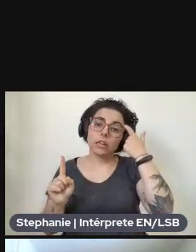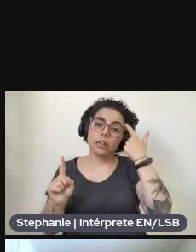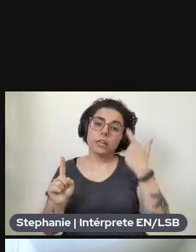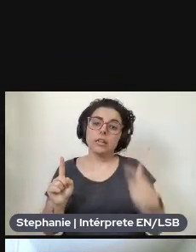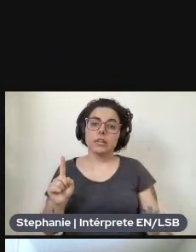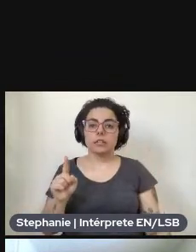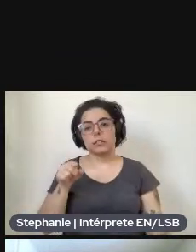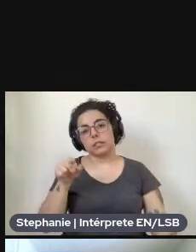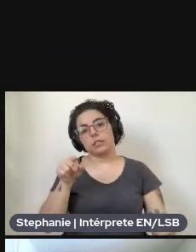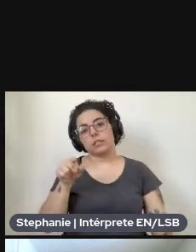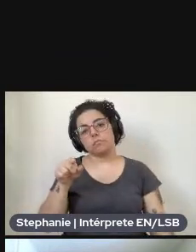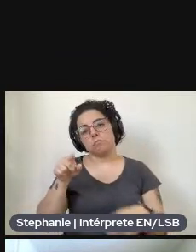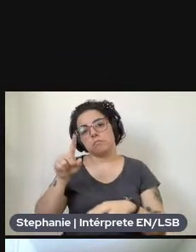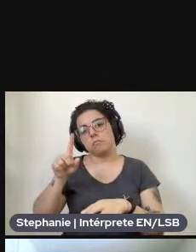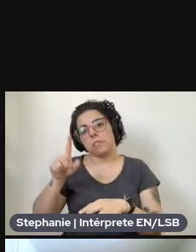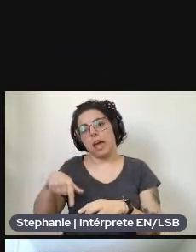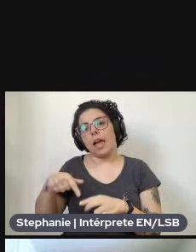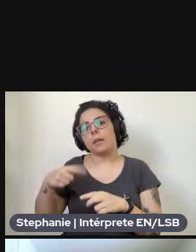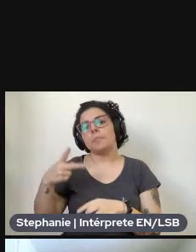interpersonal predicate.